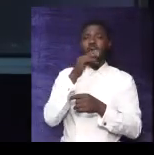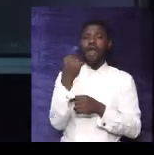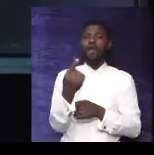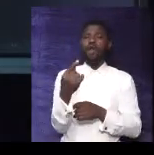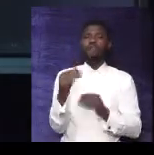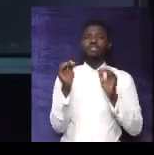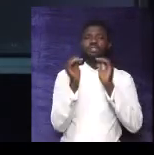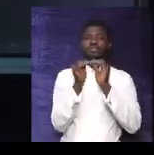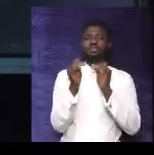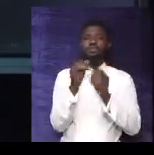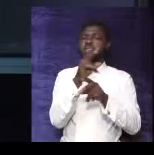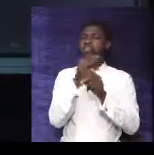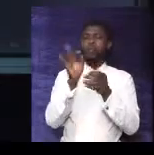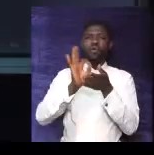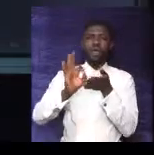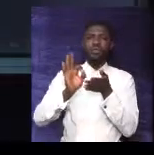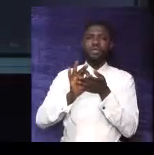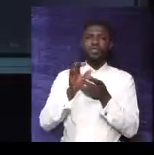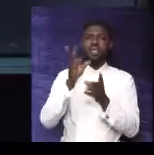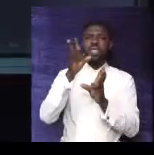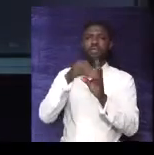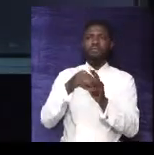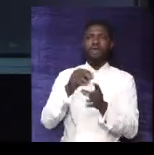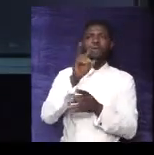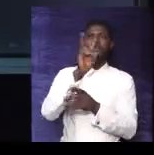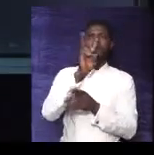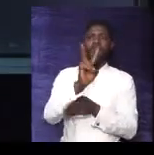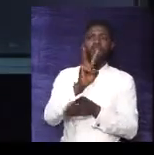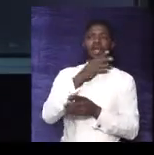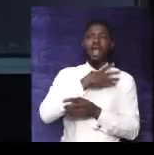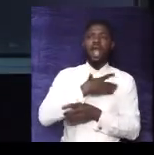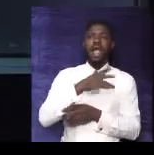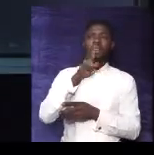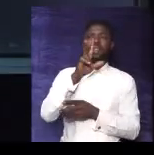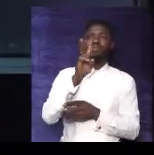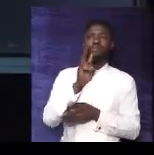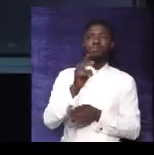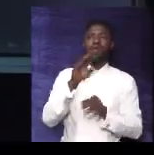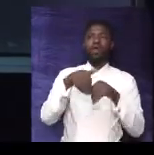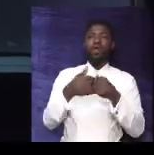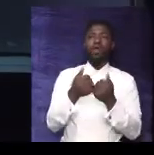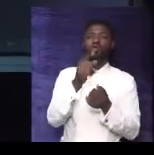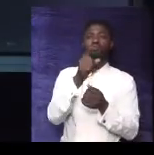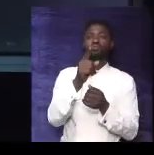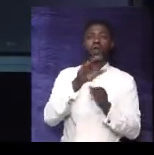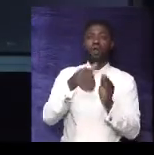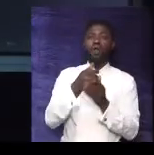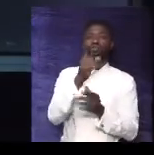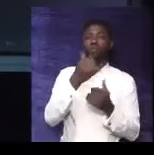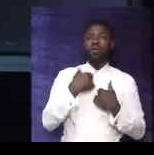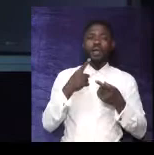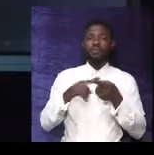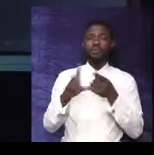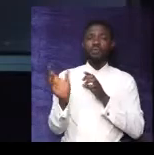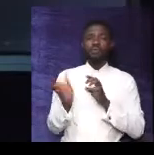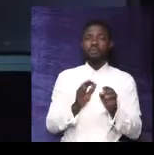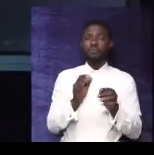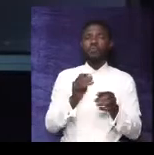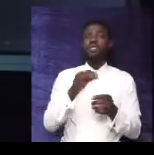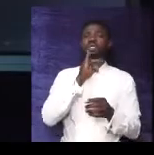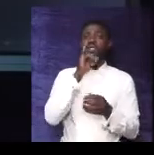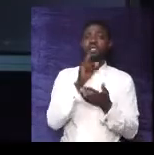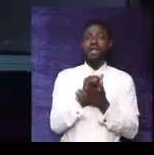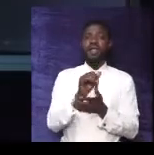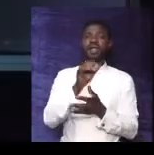always equal. And so because of that, there is no calculation involved. V and 32, all you have to do is state for Nkokwaje or